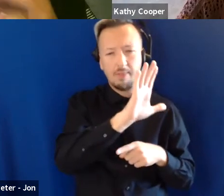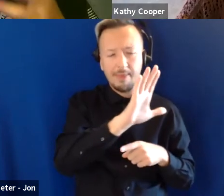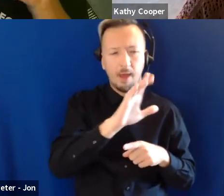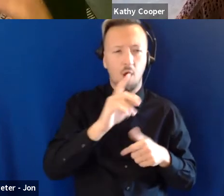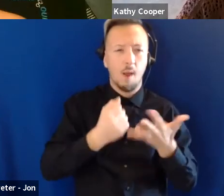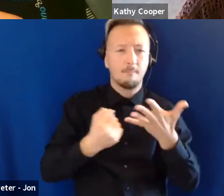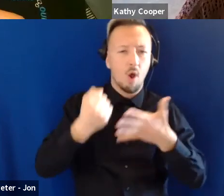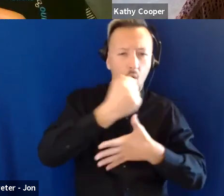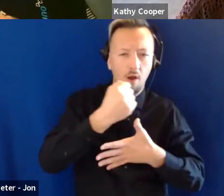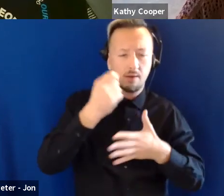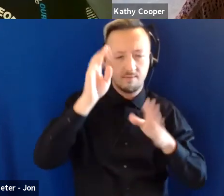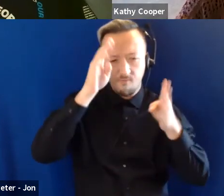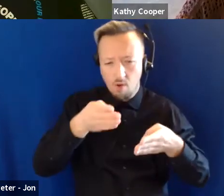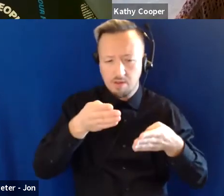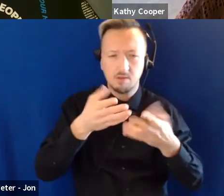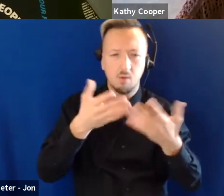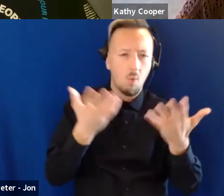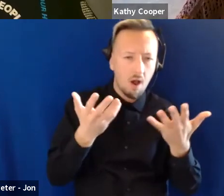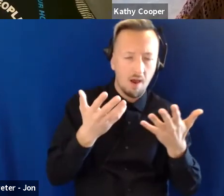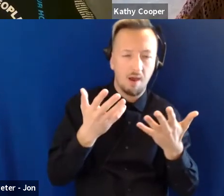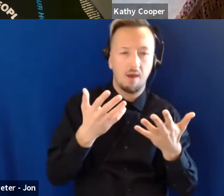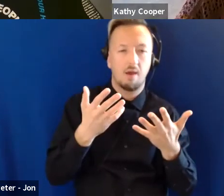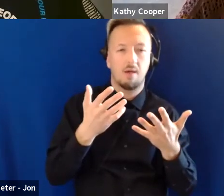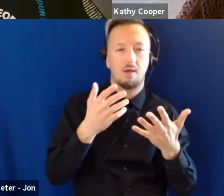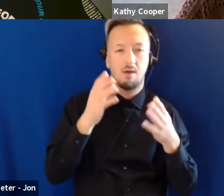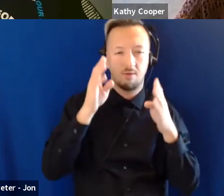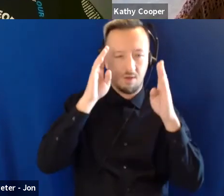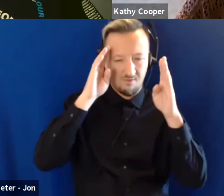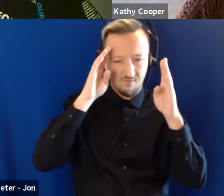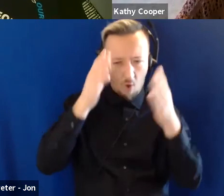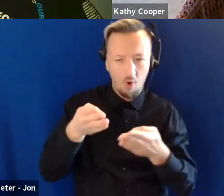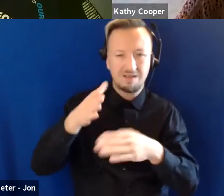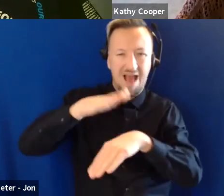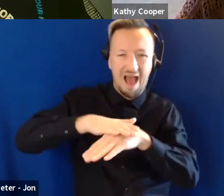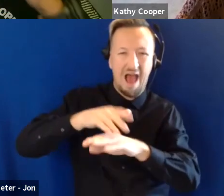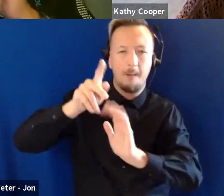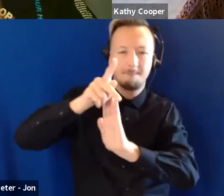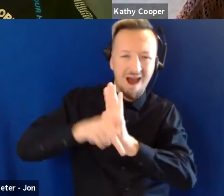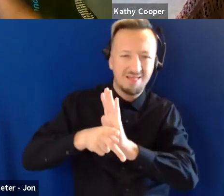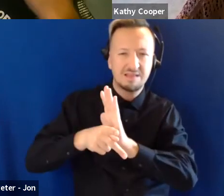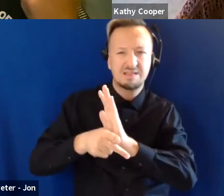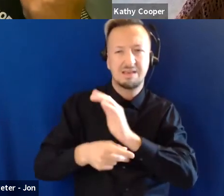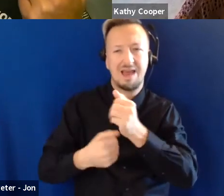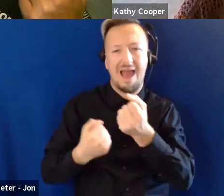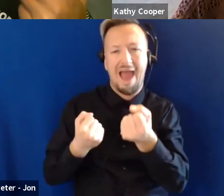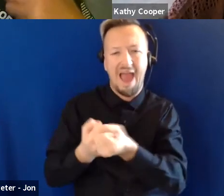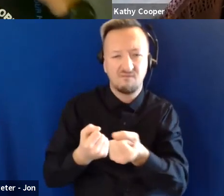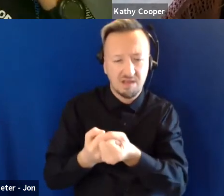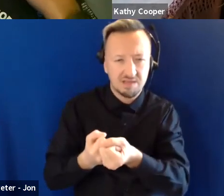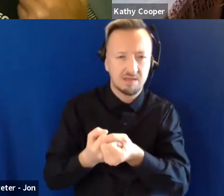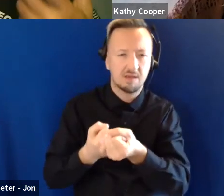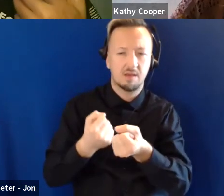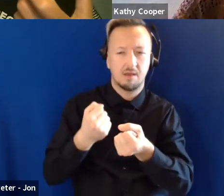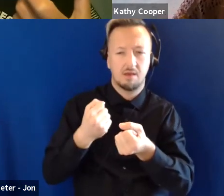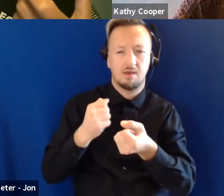were very much focused on providing kind of the policy advocacy that was working hand in hand with